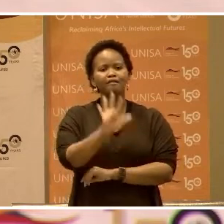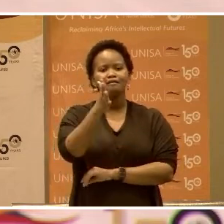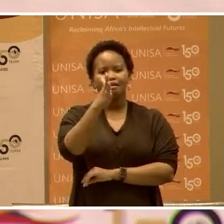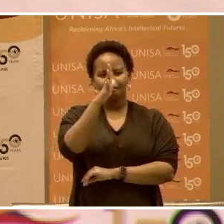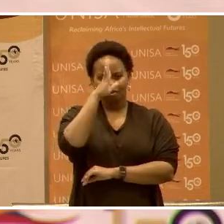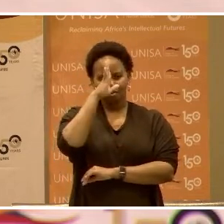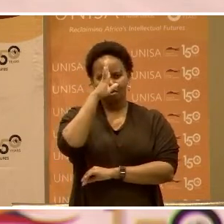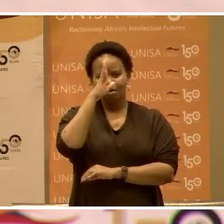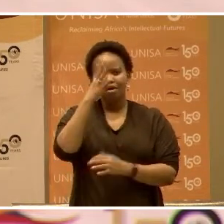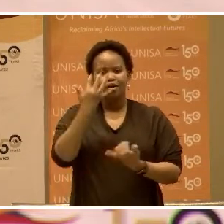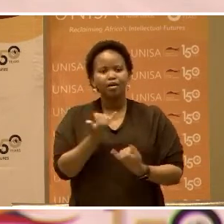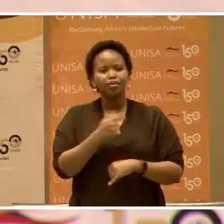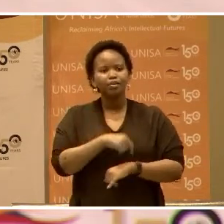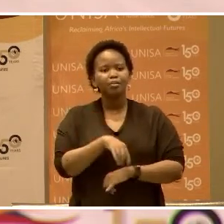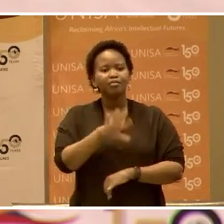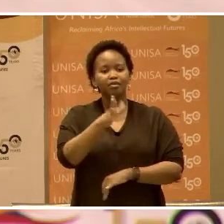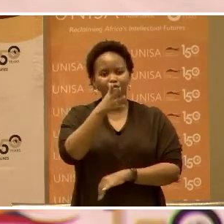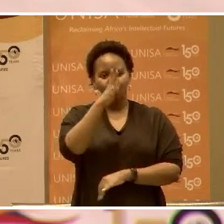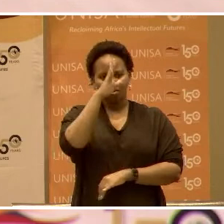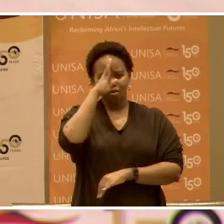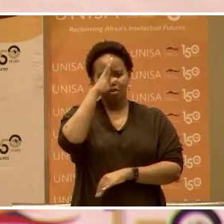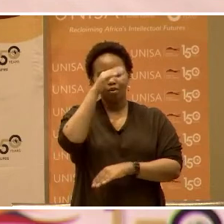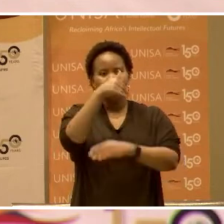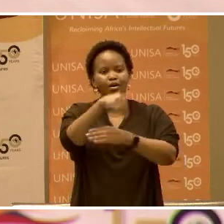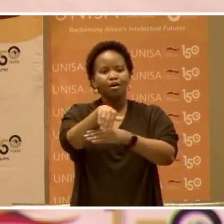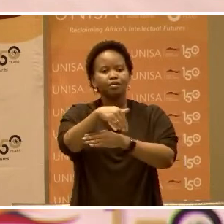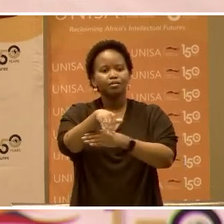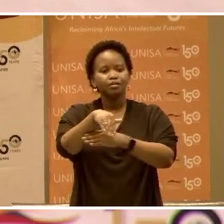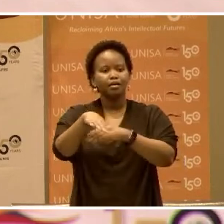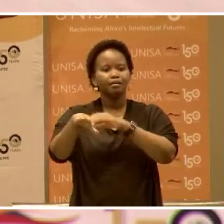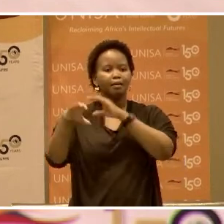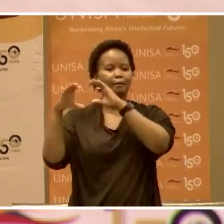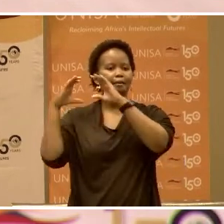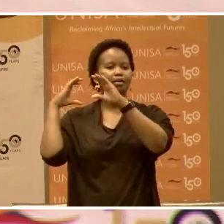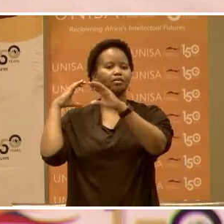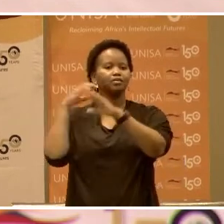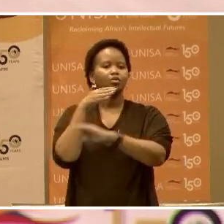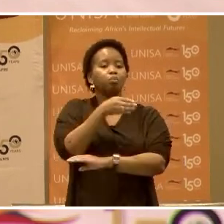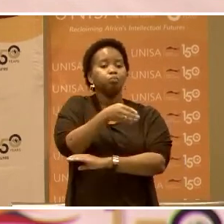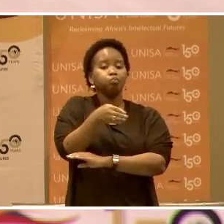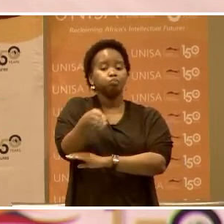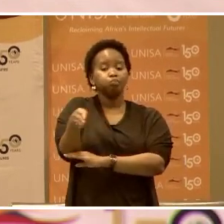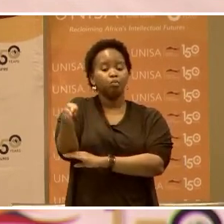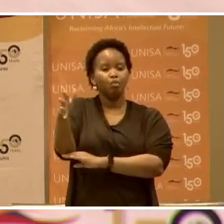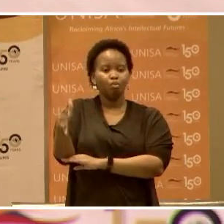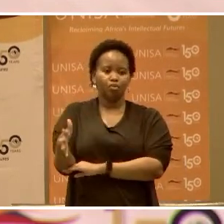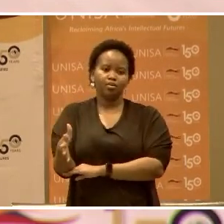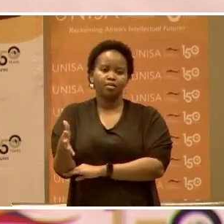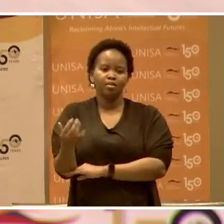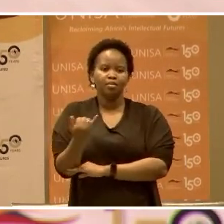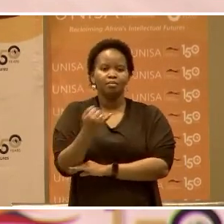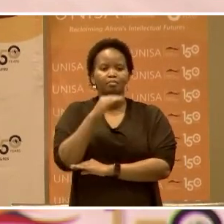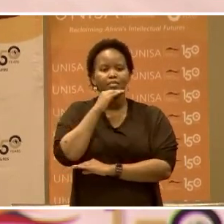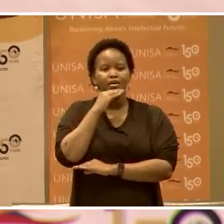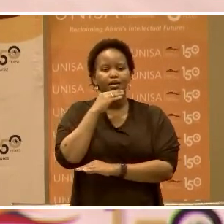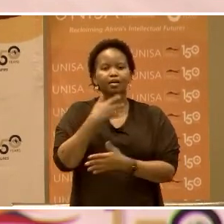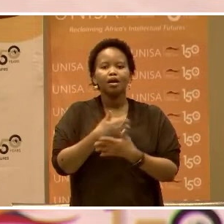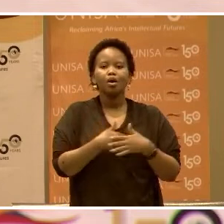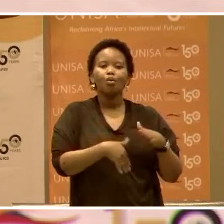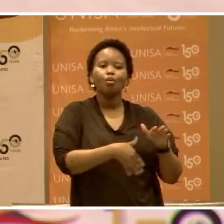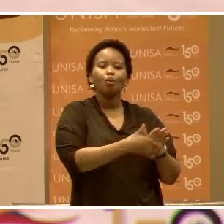will be waiting for us just outside the convention center to take us to our rooms to